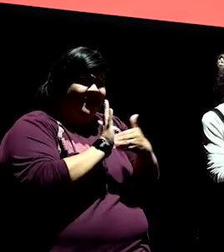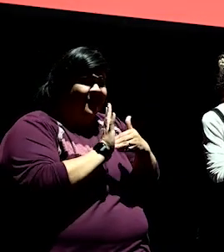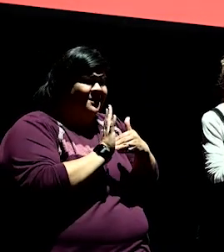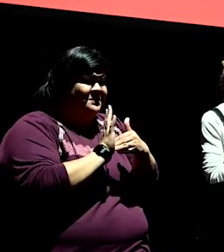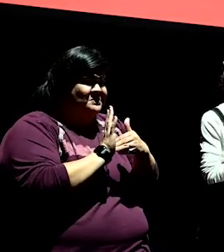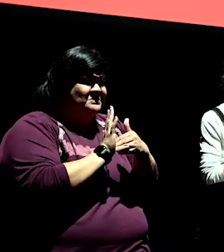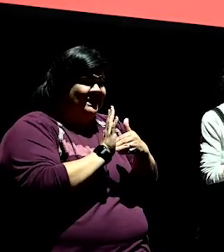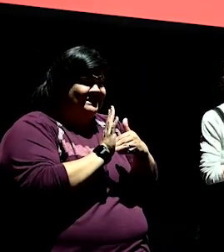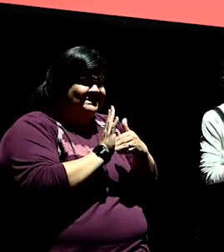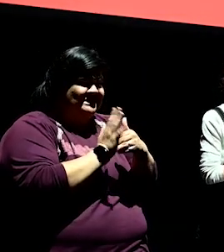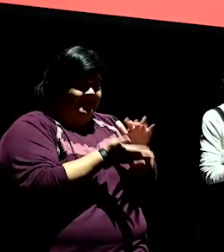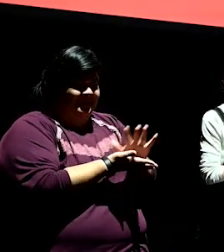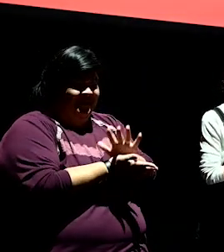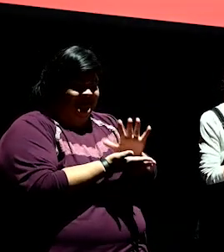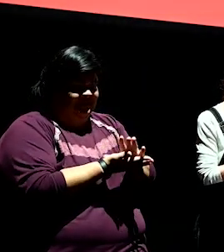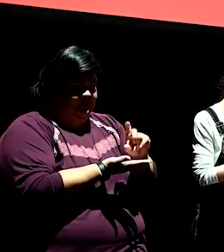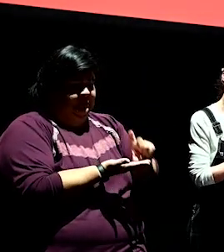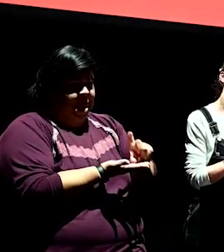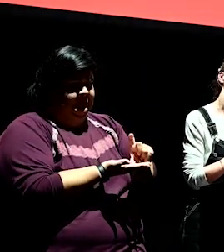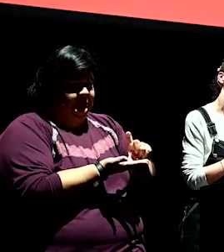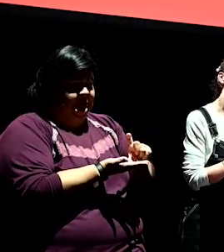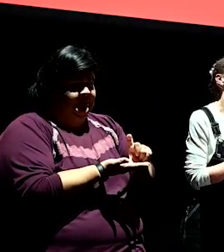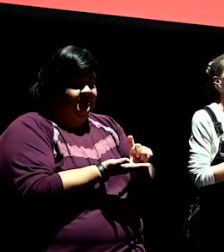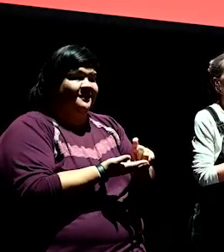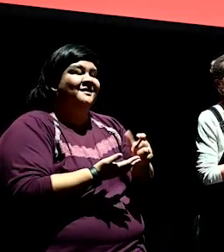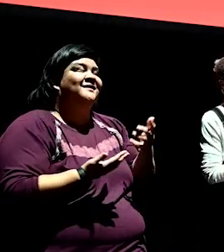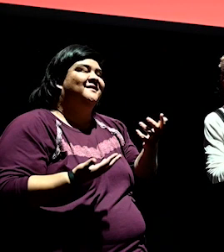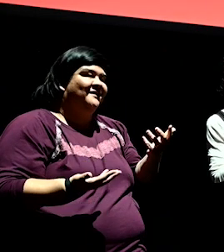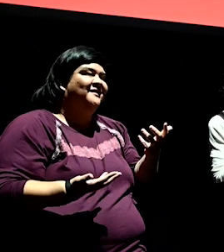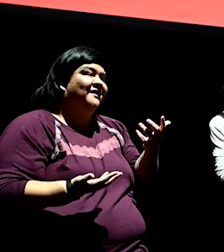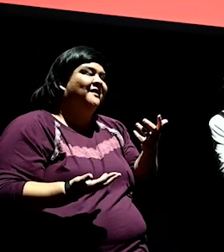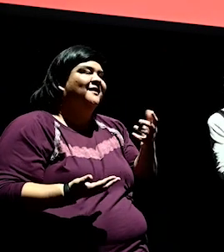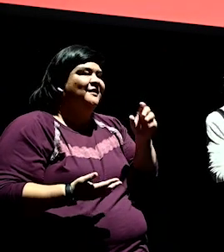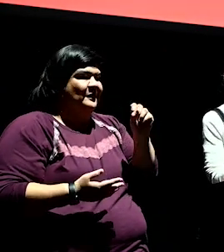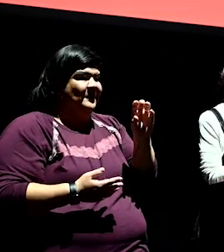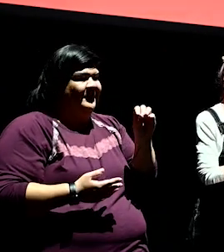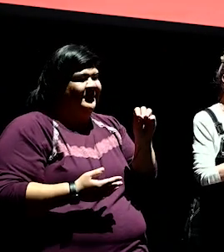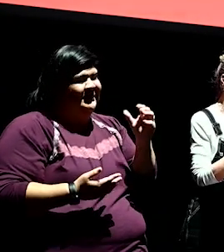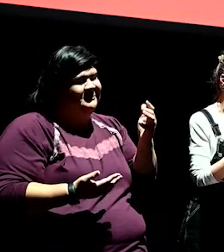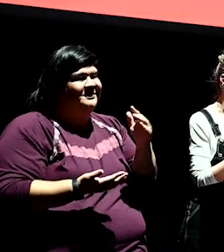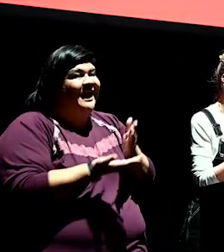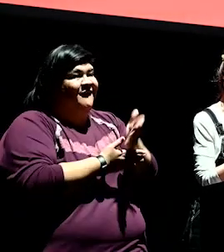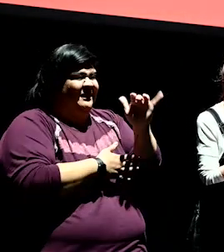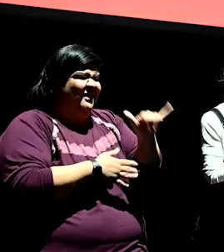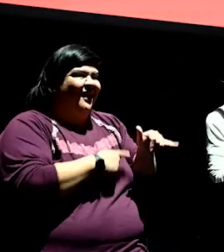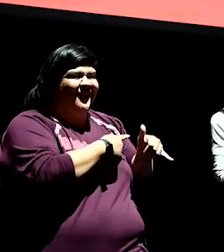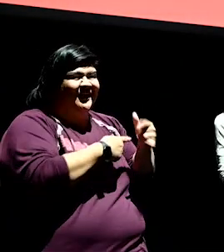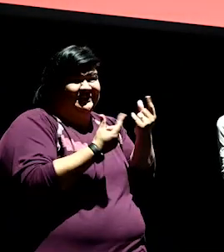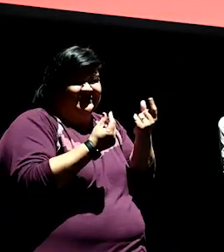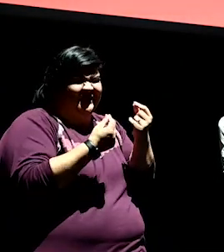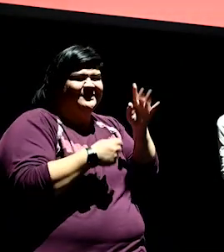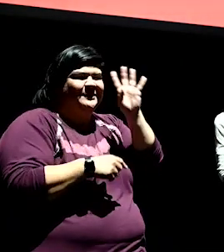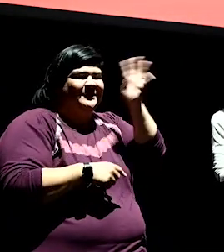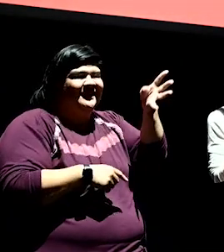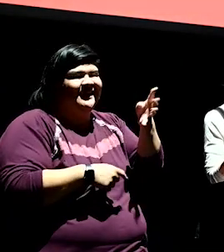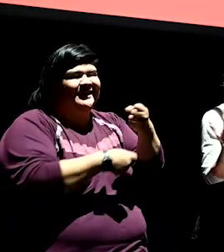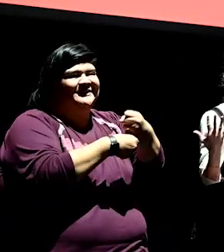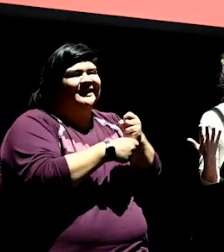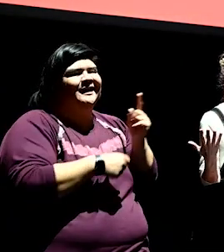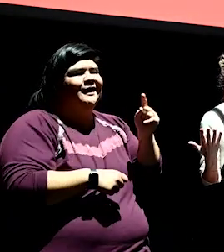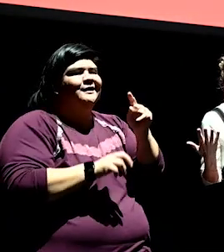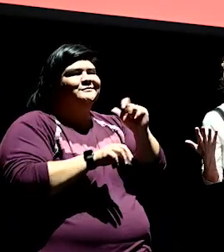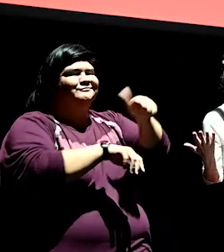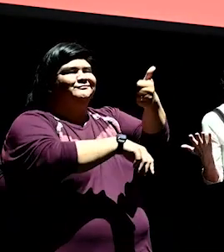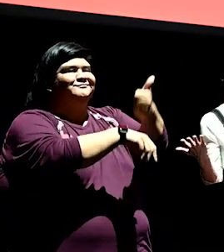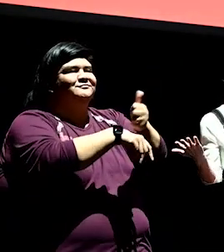of stationery, and it's like, so shortly after that we created the rat department, because it